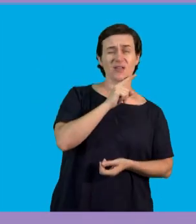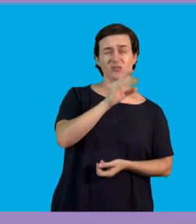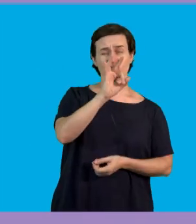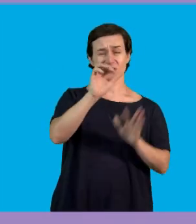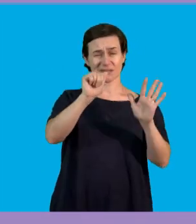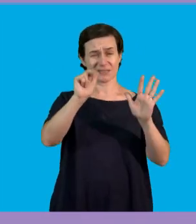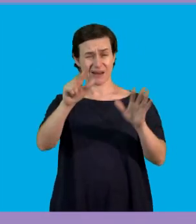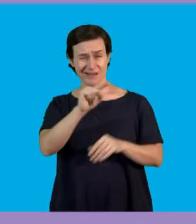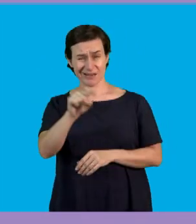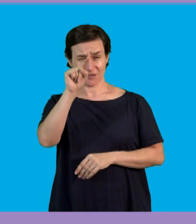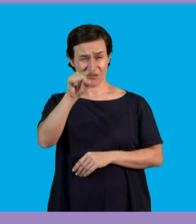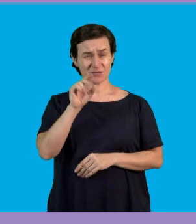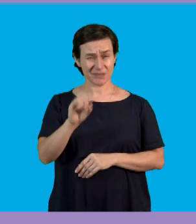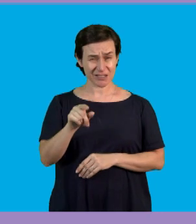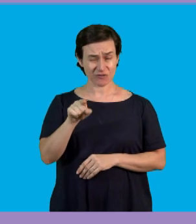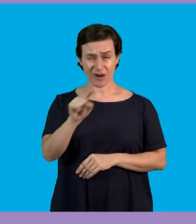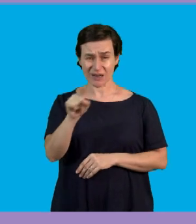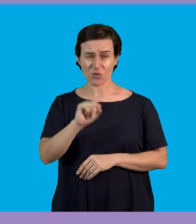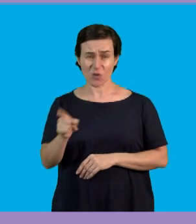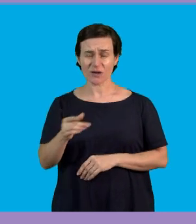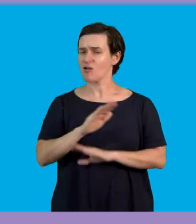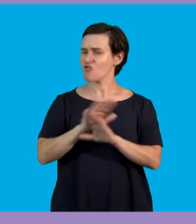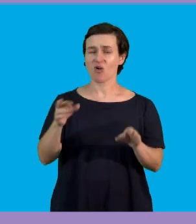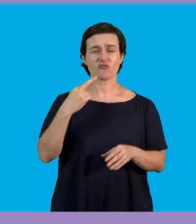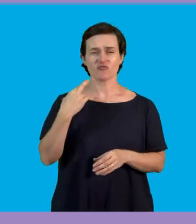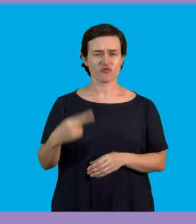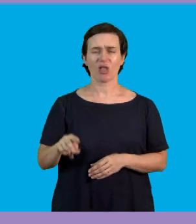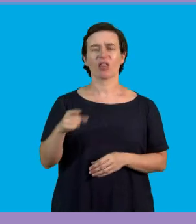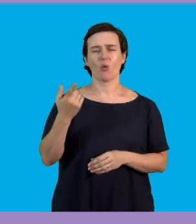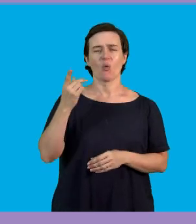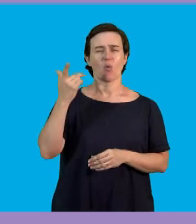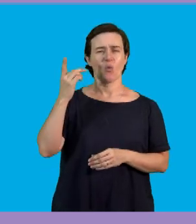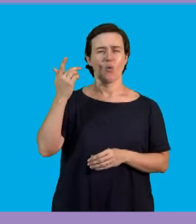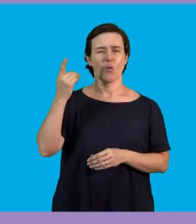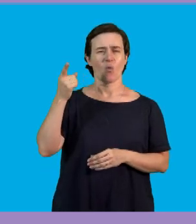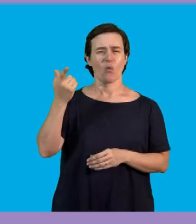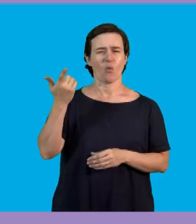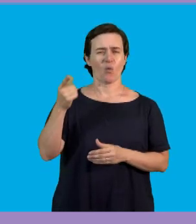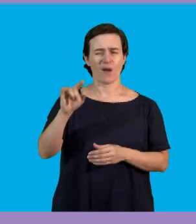2,368 divided by 0, that is still imaginary. It is non-real.